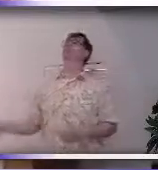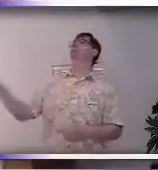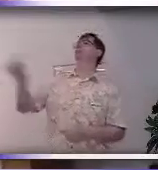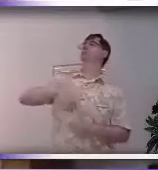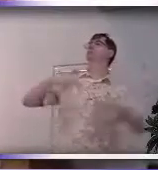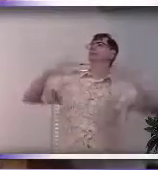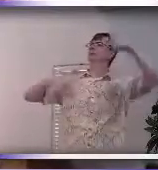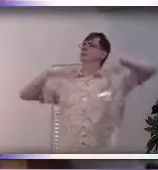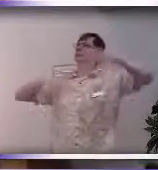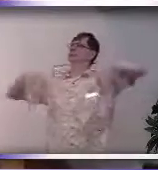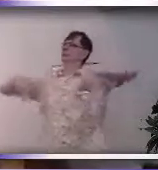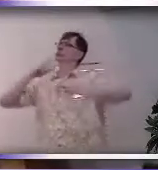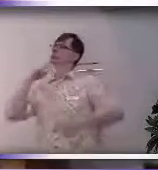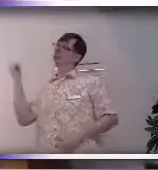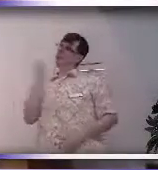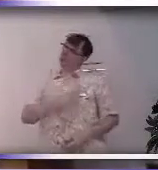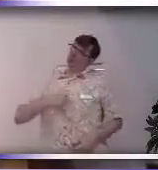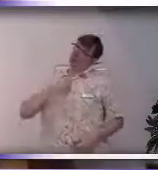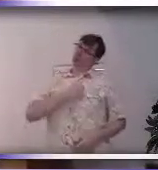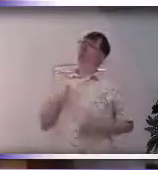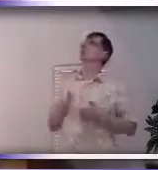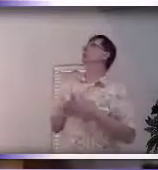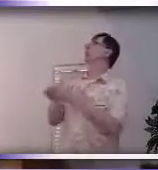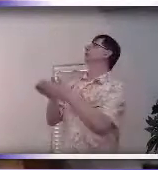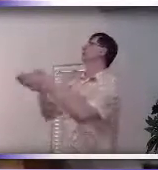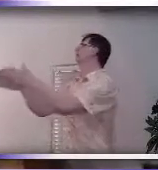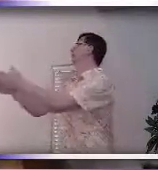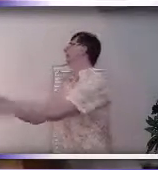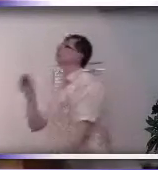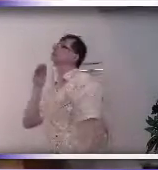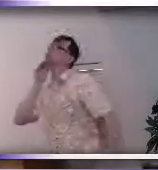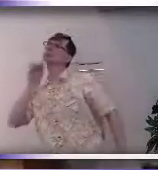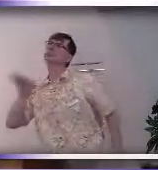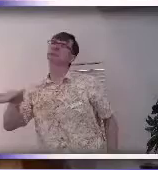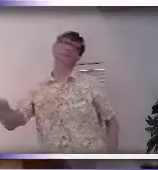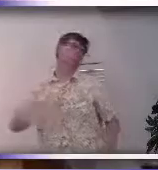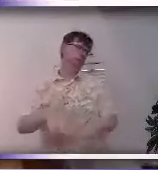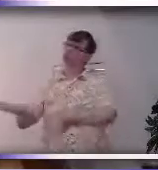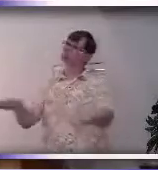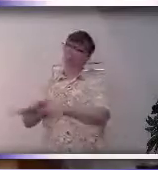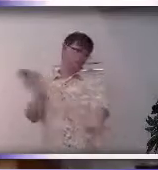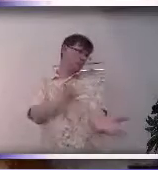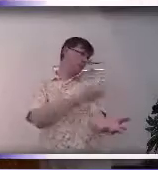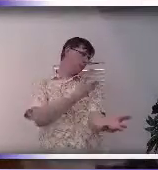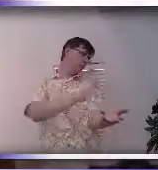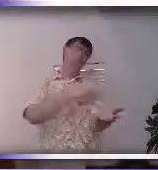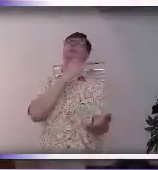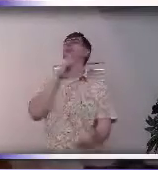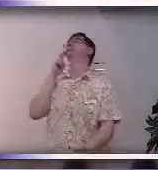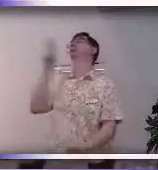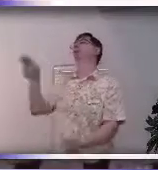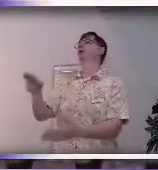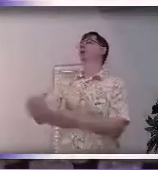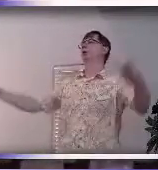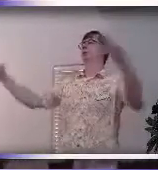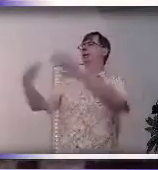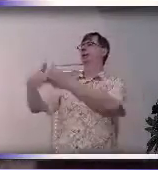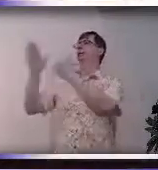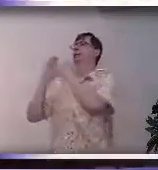dance in their own way. Just like, the toddlers, they dance. They don't need the music. They have fun with it.